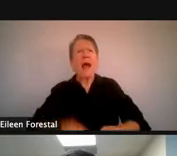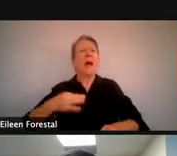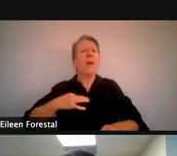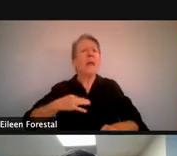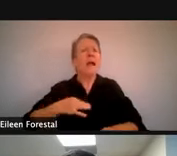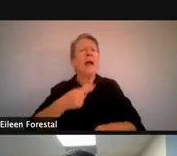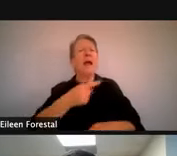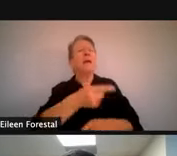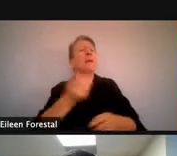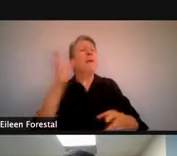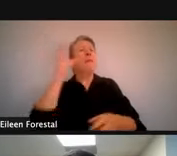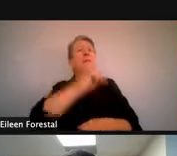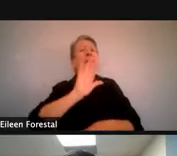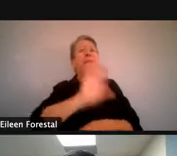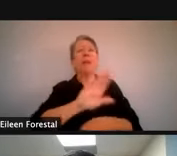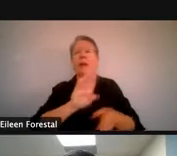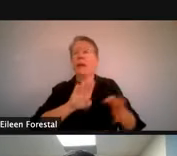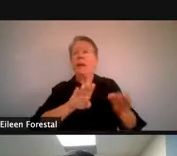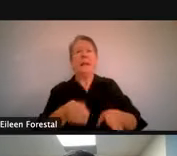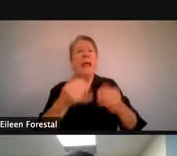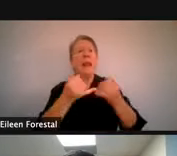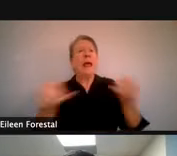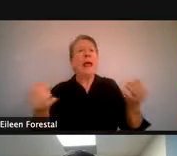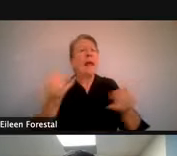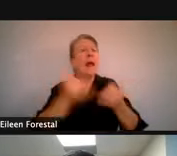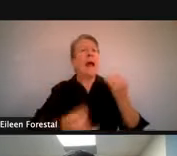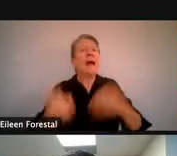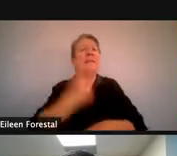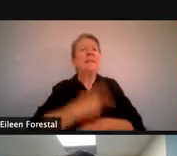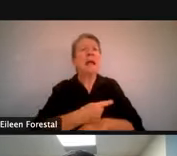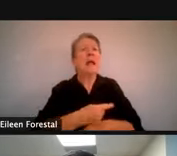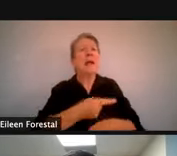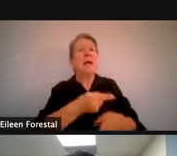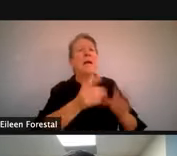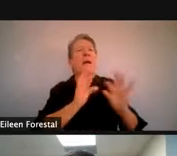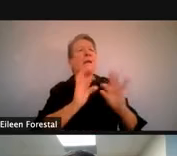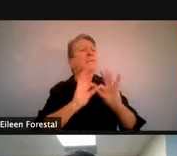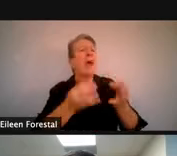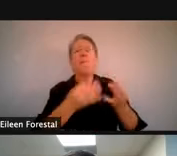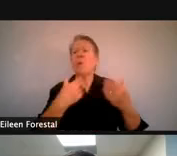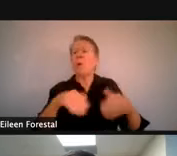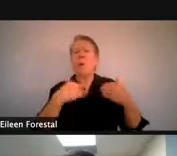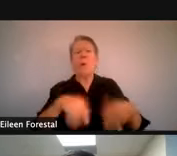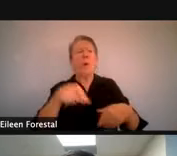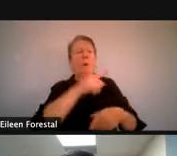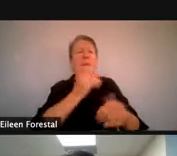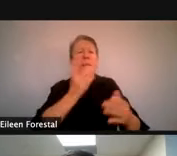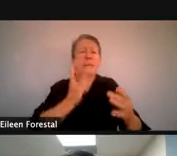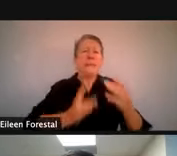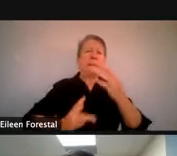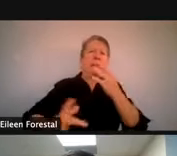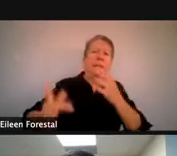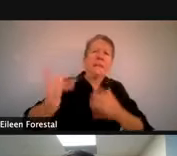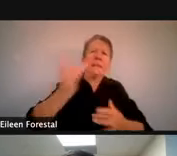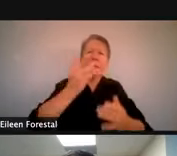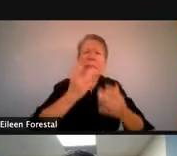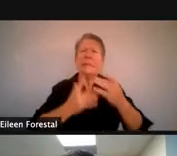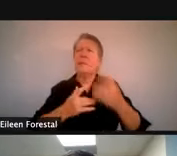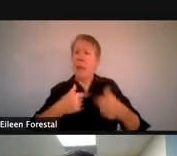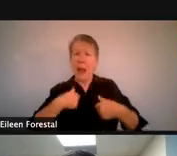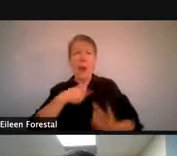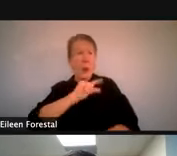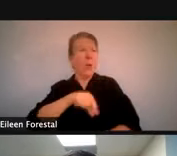deadline. They're telling us they're desperate. They need this money. They qualify for it. So the question is there any chance that